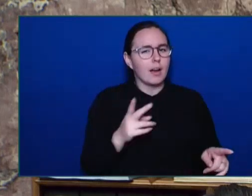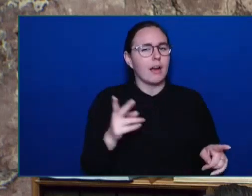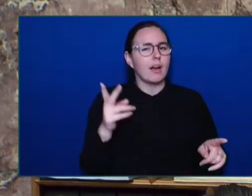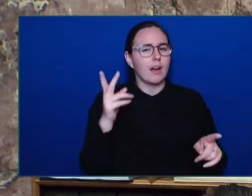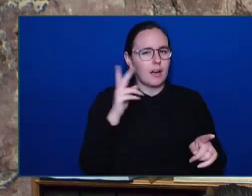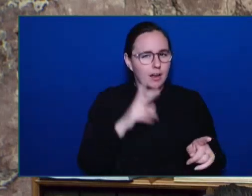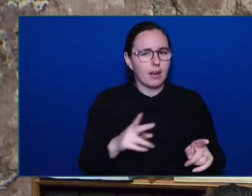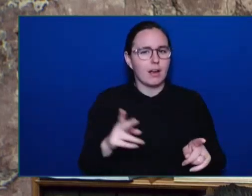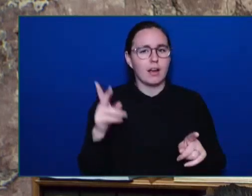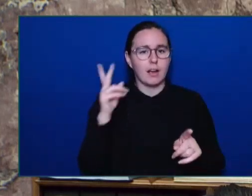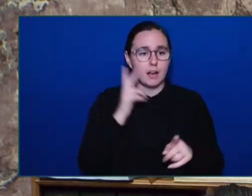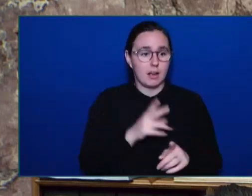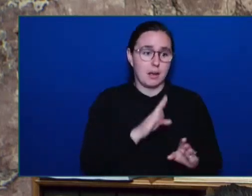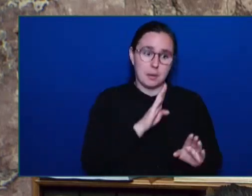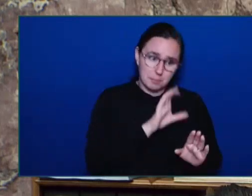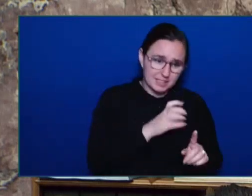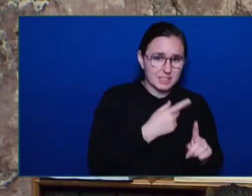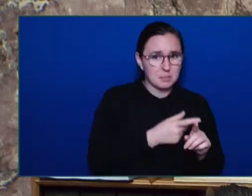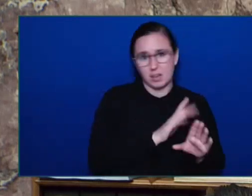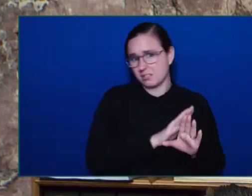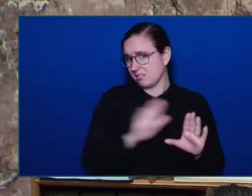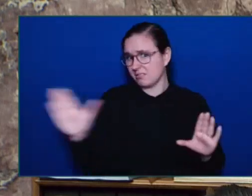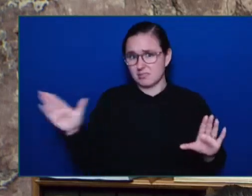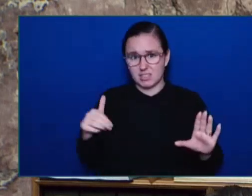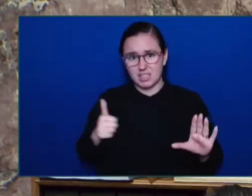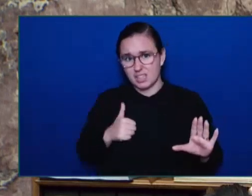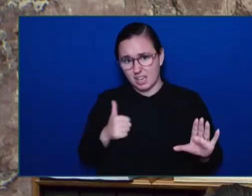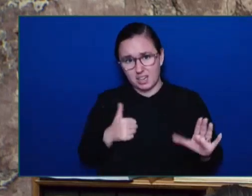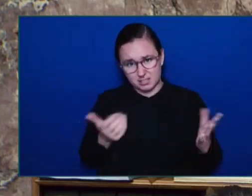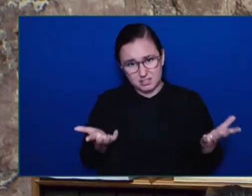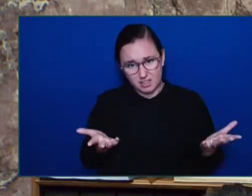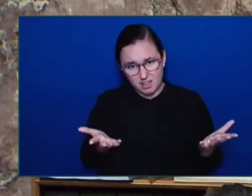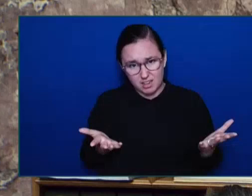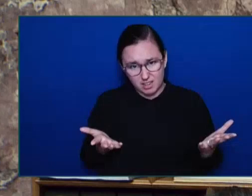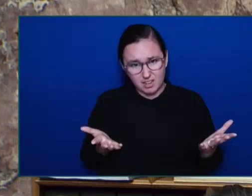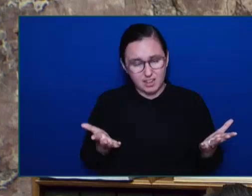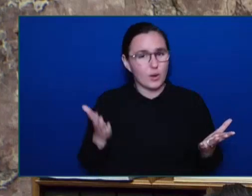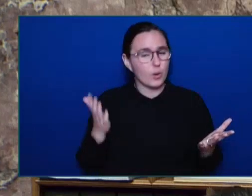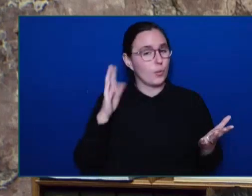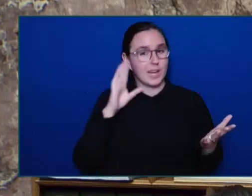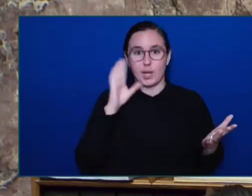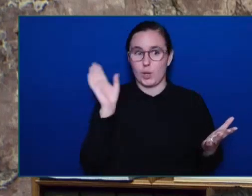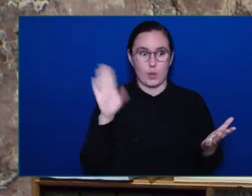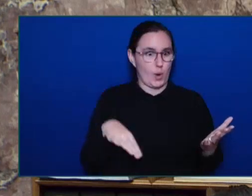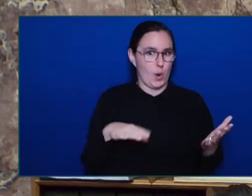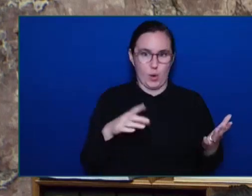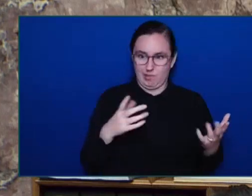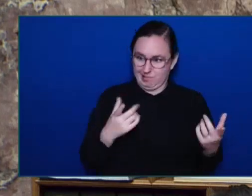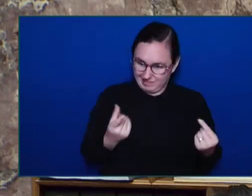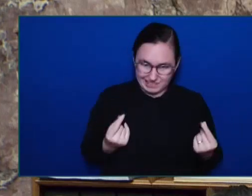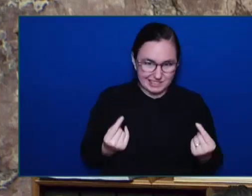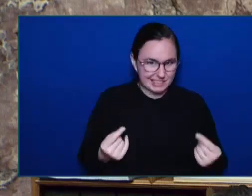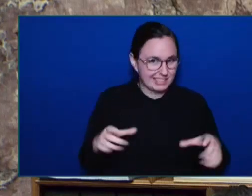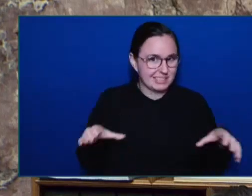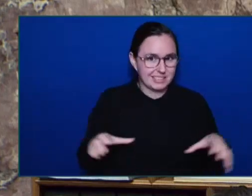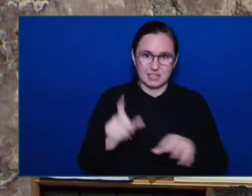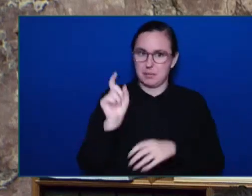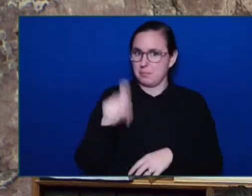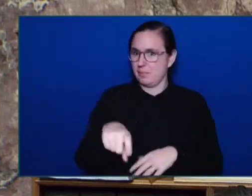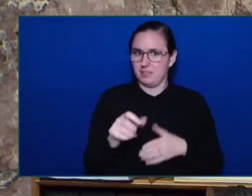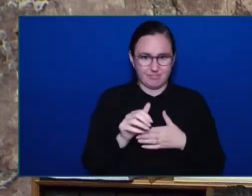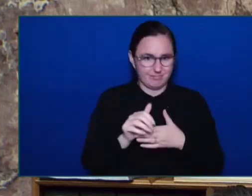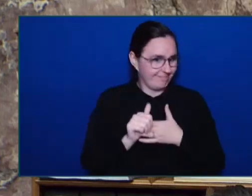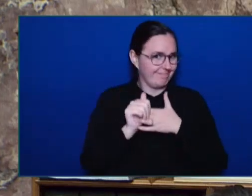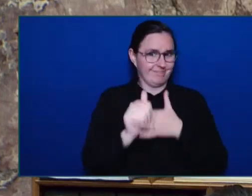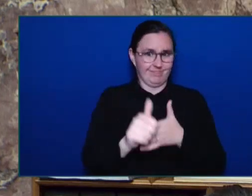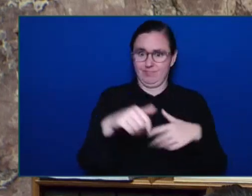Speaker, that this province led the way to get changes done at the criminal code to keep those kinds of people off the street,